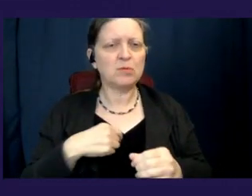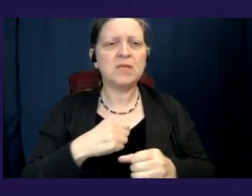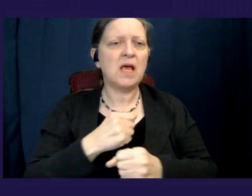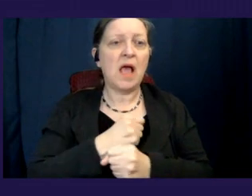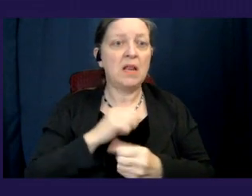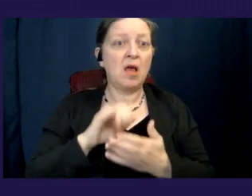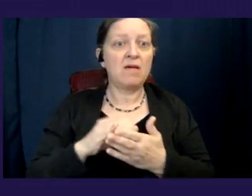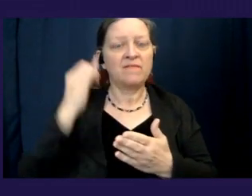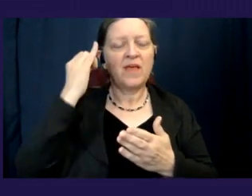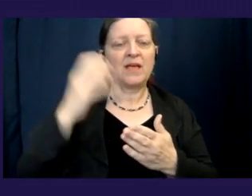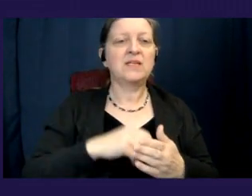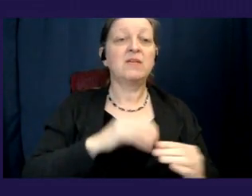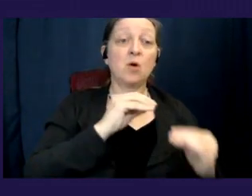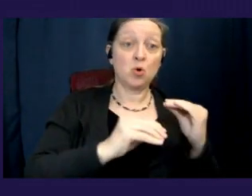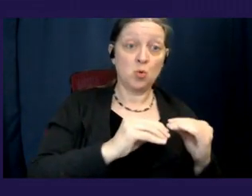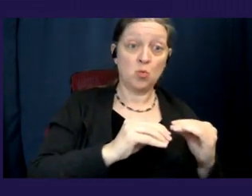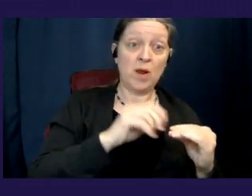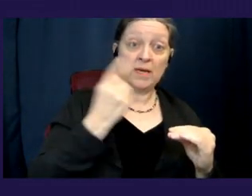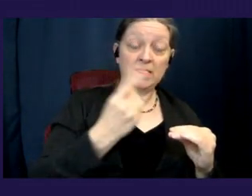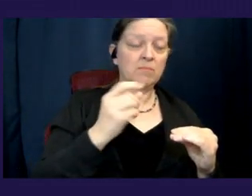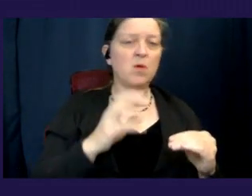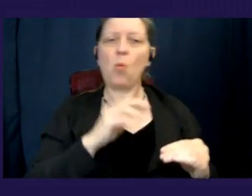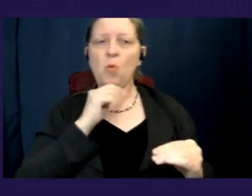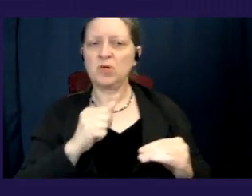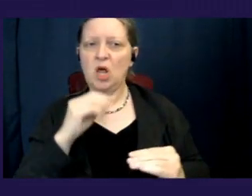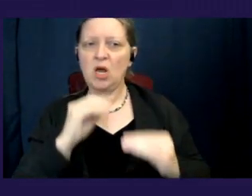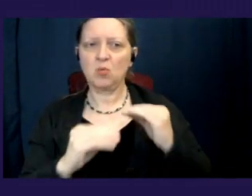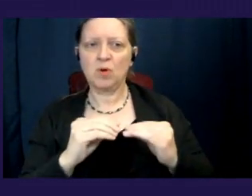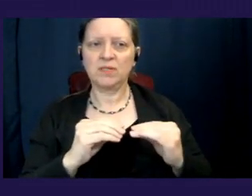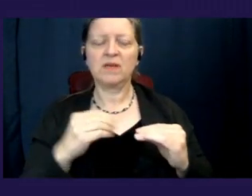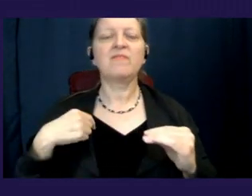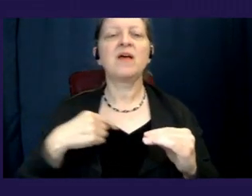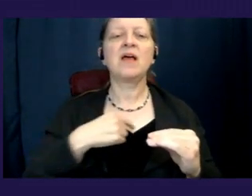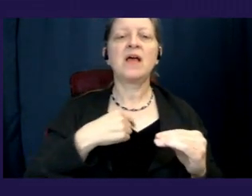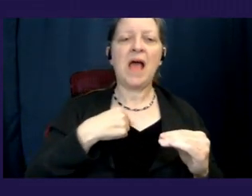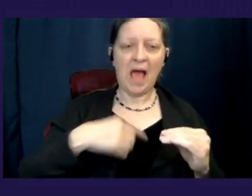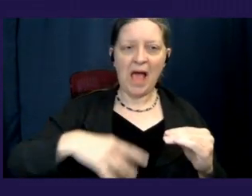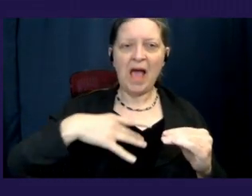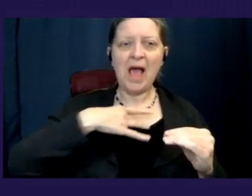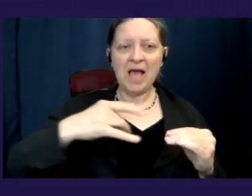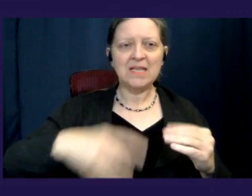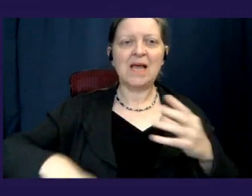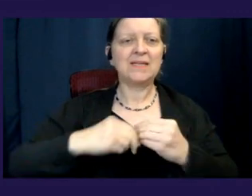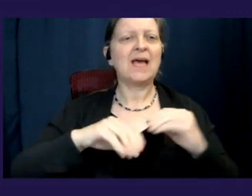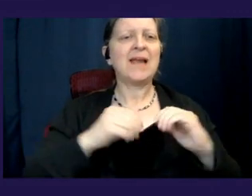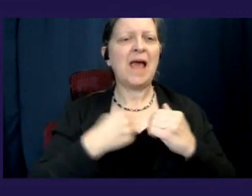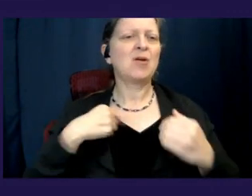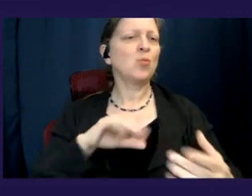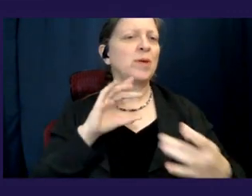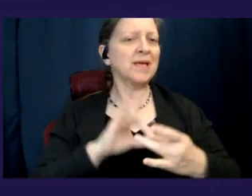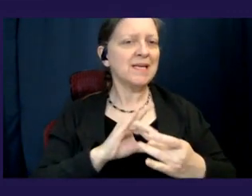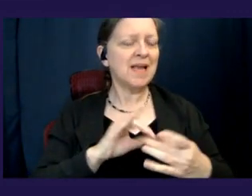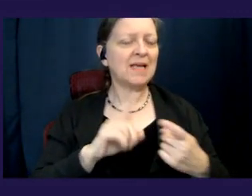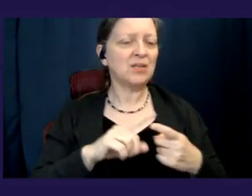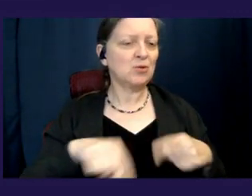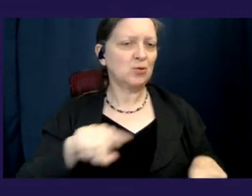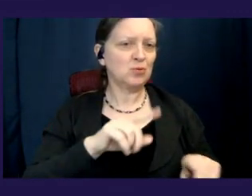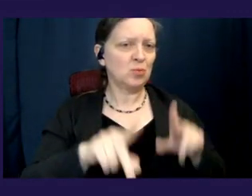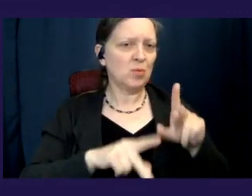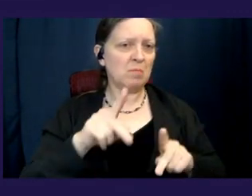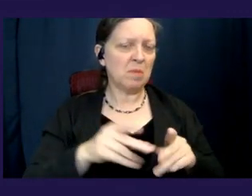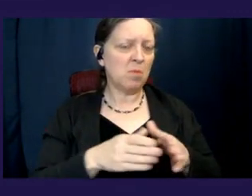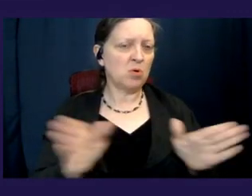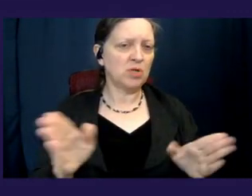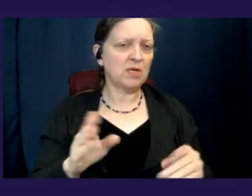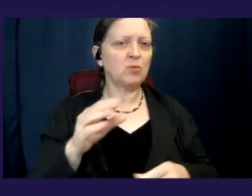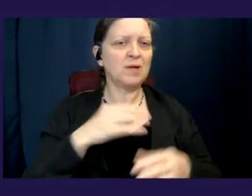instead of that question, can we also say, what do we do to connect? And so how do we connect to the people we serve rather than correcting or not connecting? And